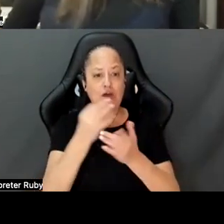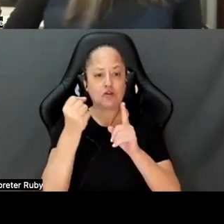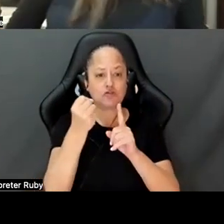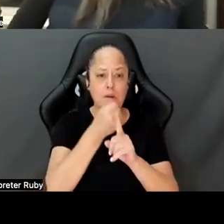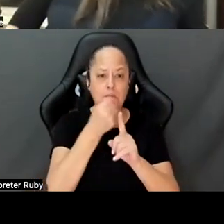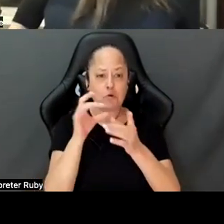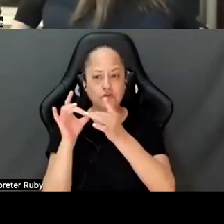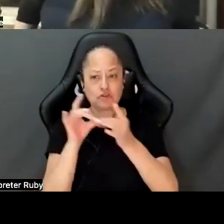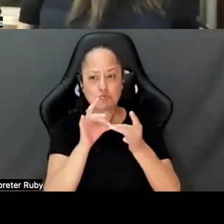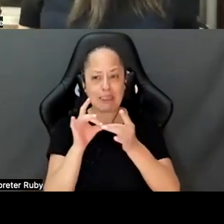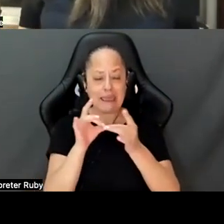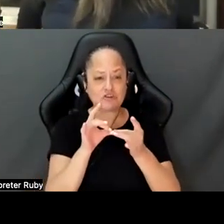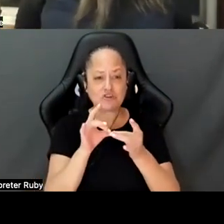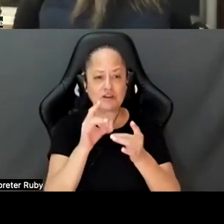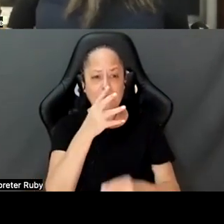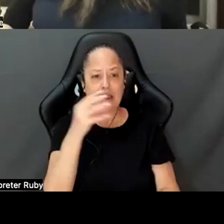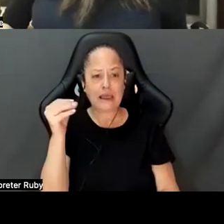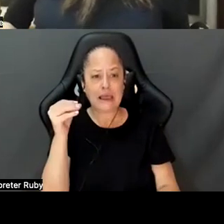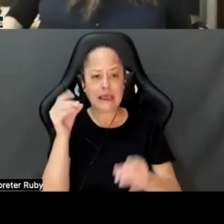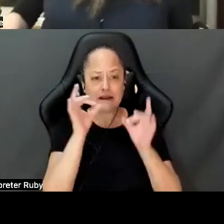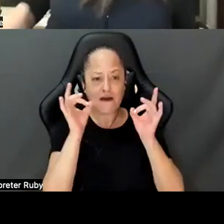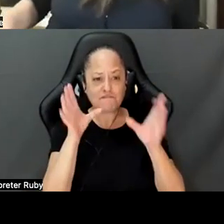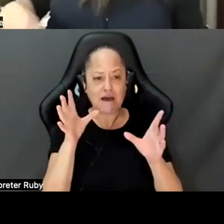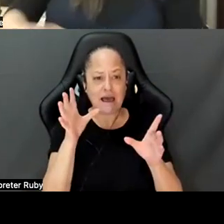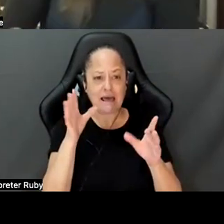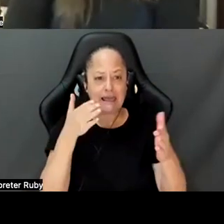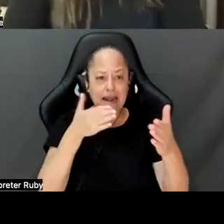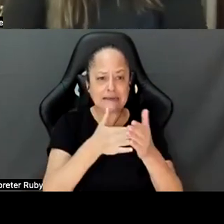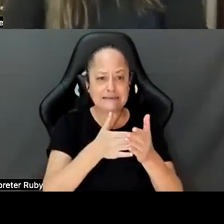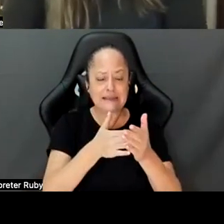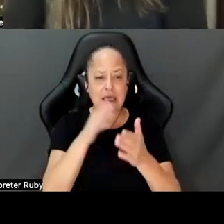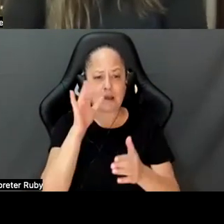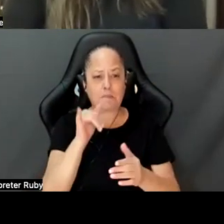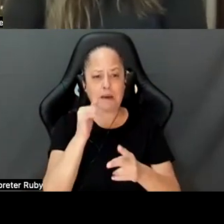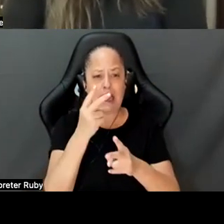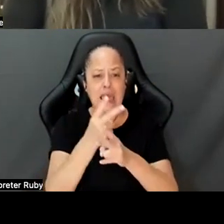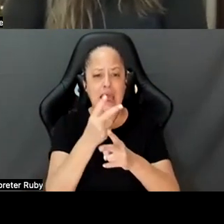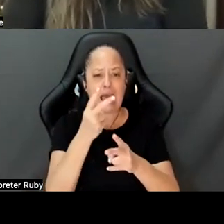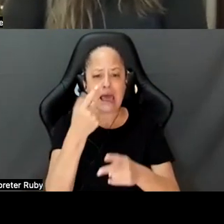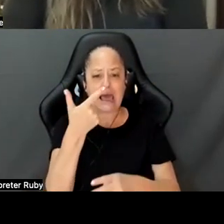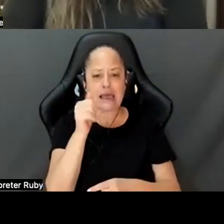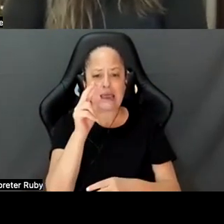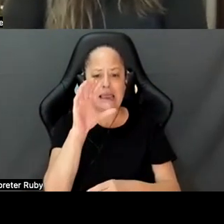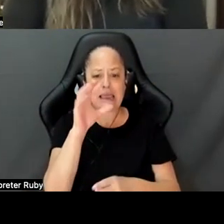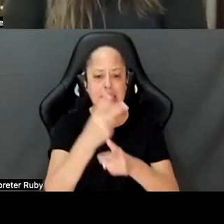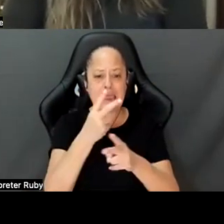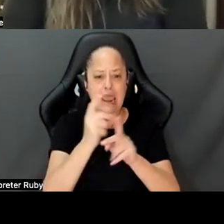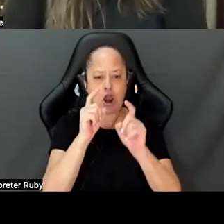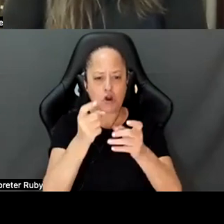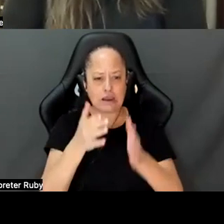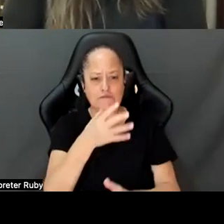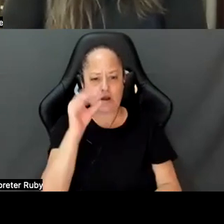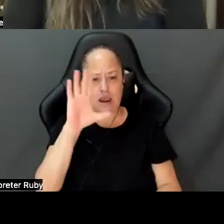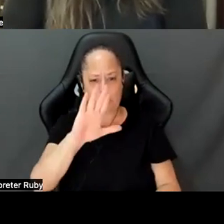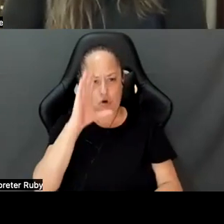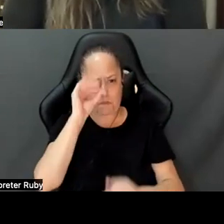relationship, as well as a violent attack perpetrated by a caregiver and her boyfriend. And in my work,